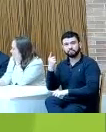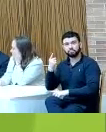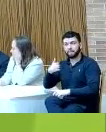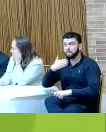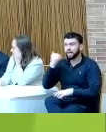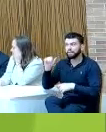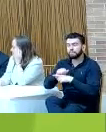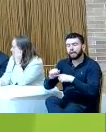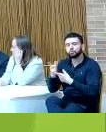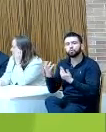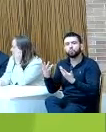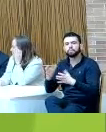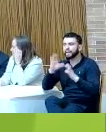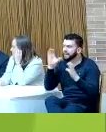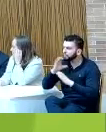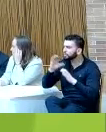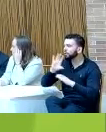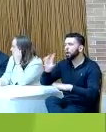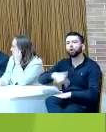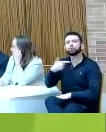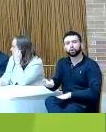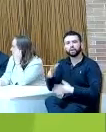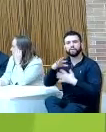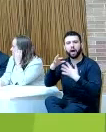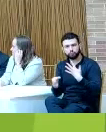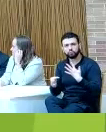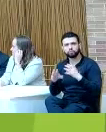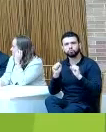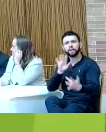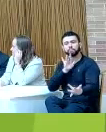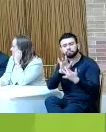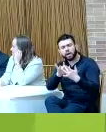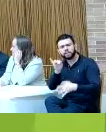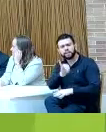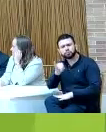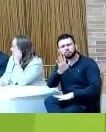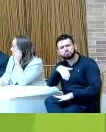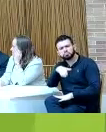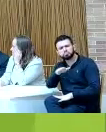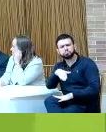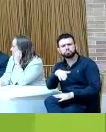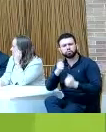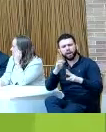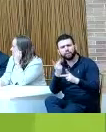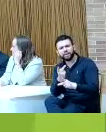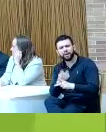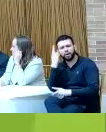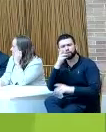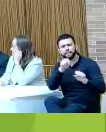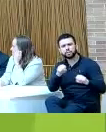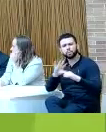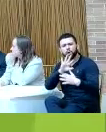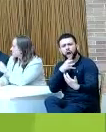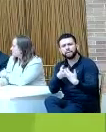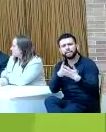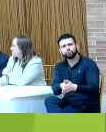meaning for instance reach out to the insurance company and try to make a reasonable accommodation request to see if